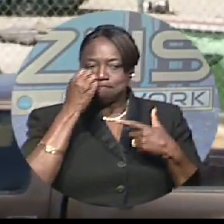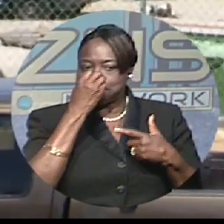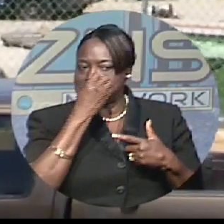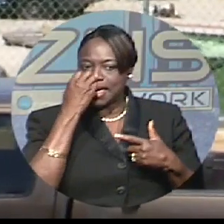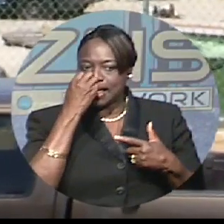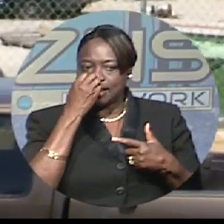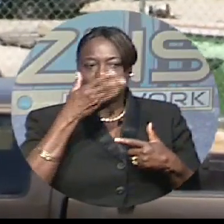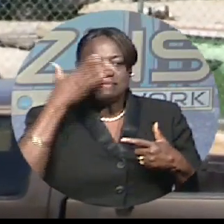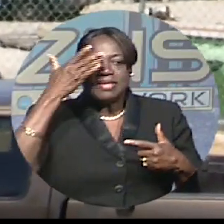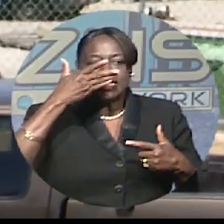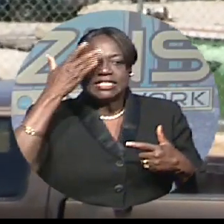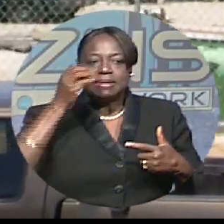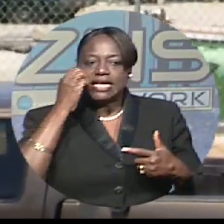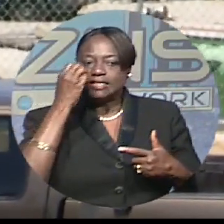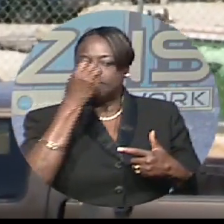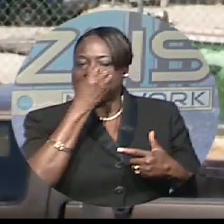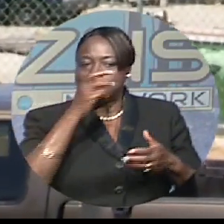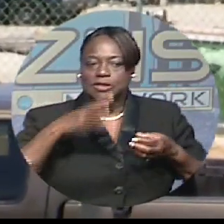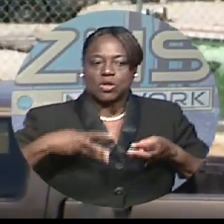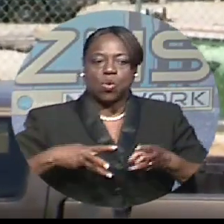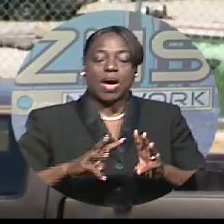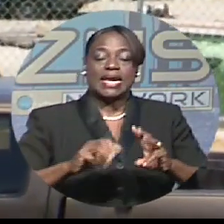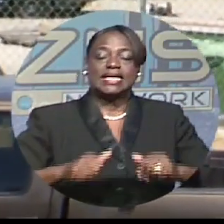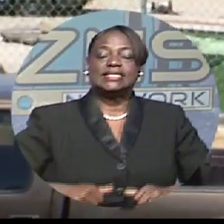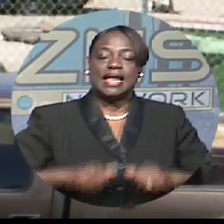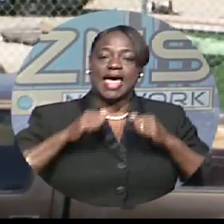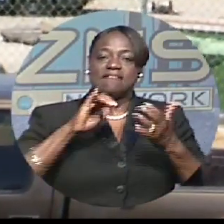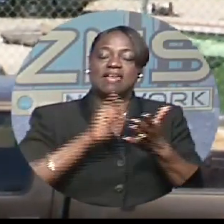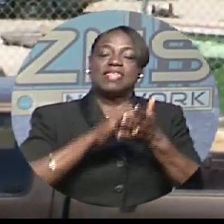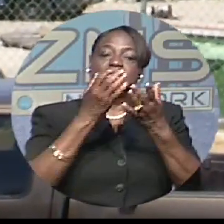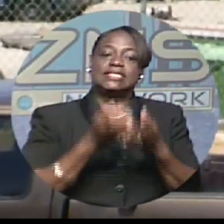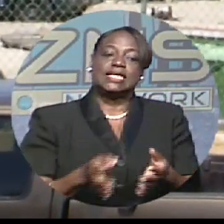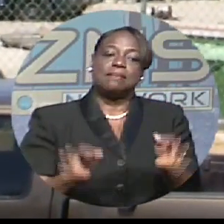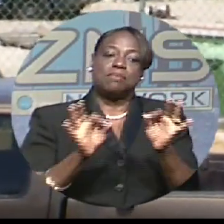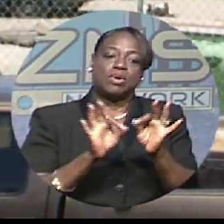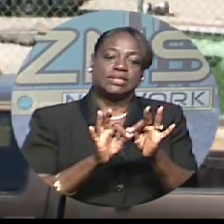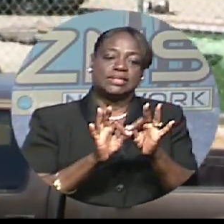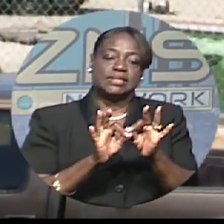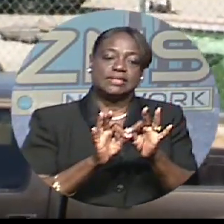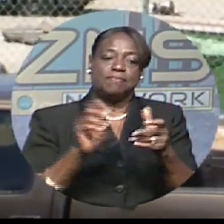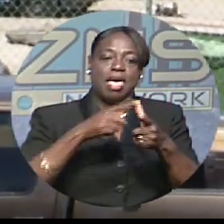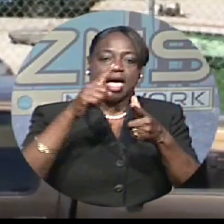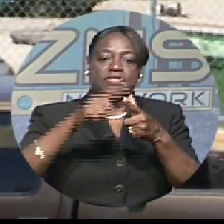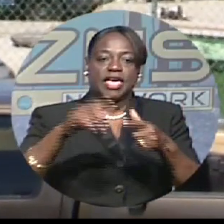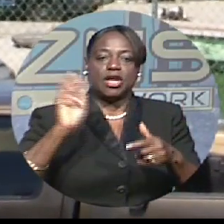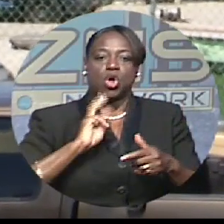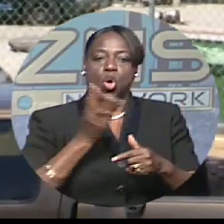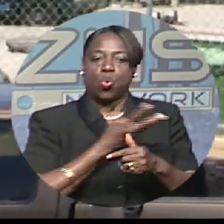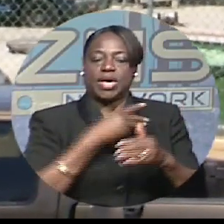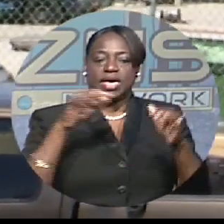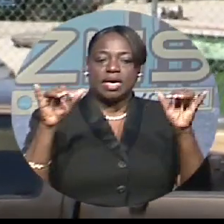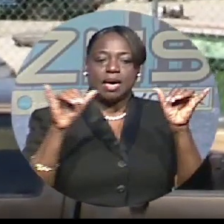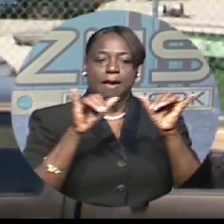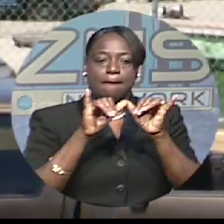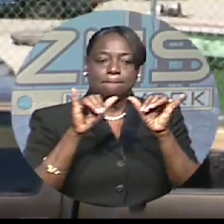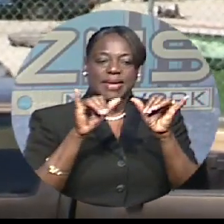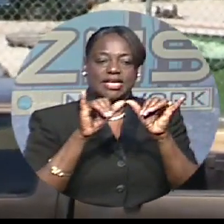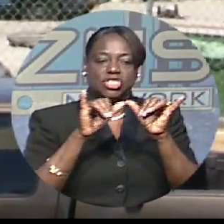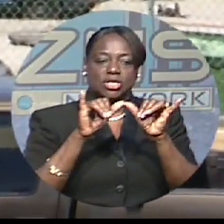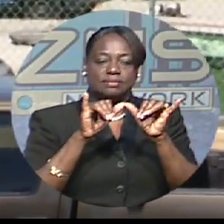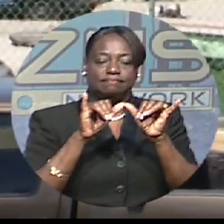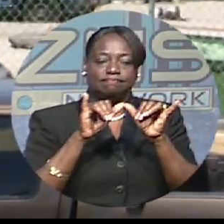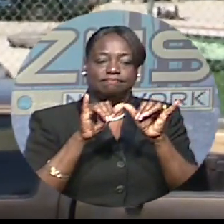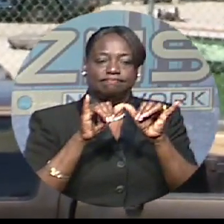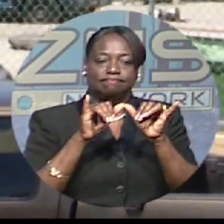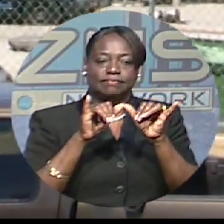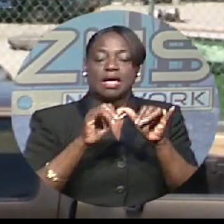he is still alive. So that's important. And then we measure, it gives us a yardstick